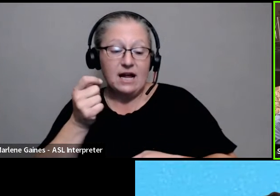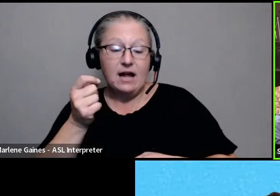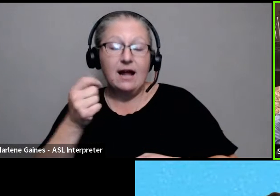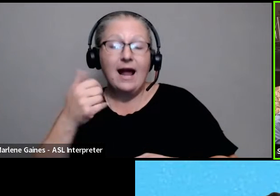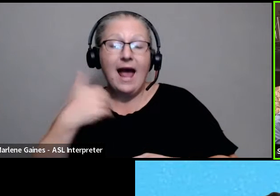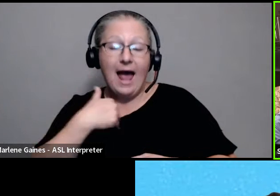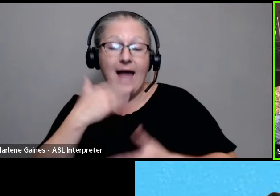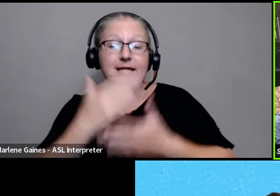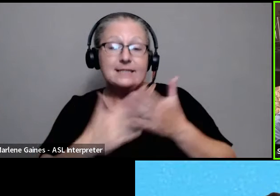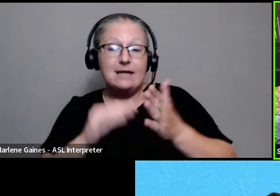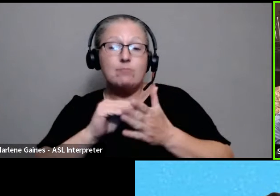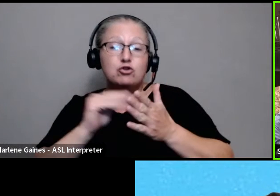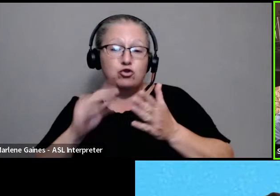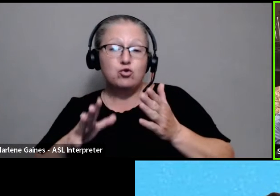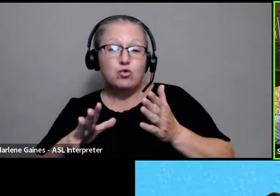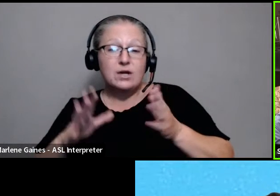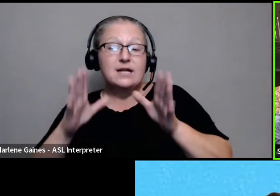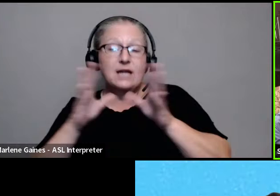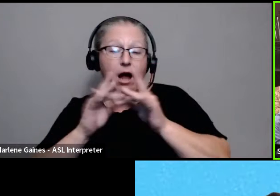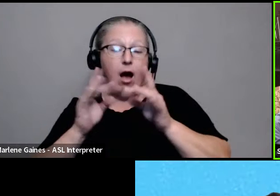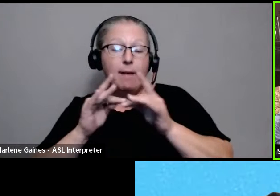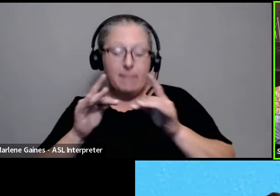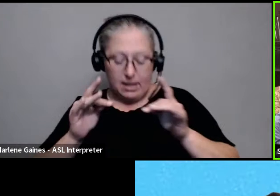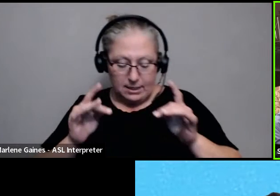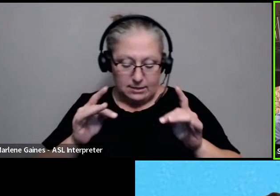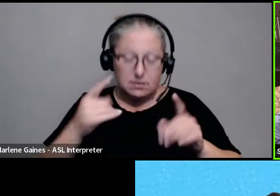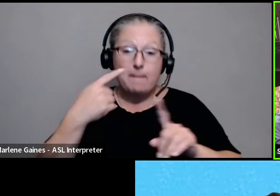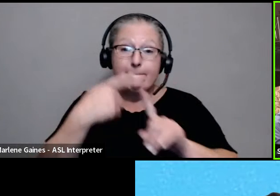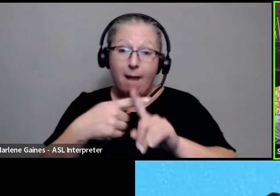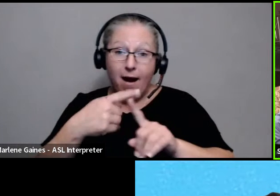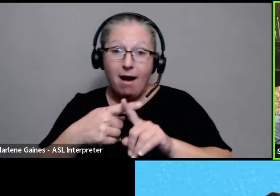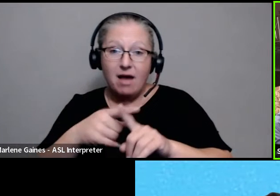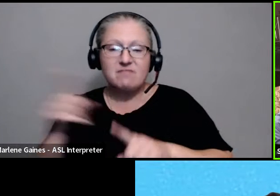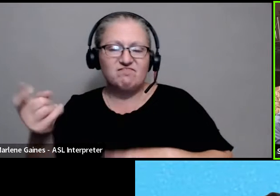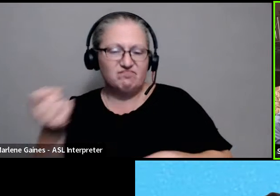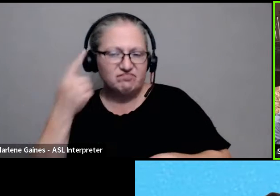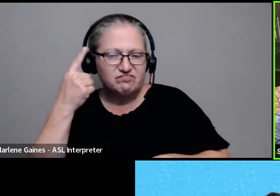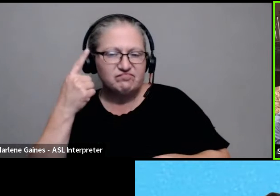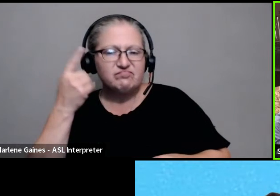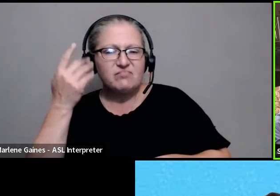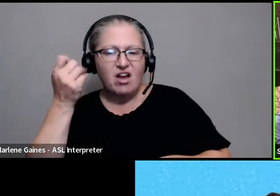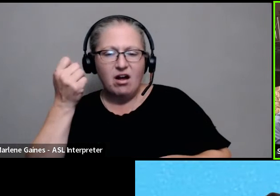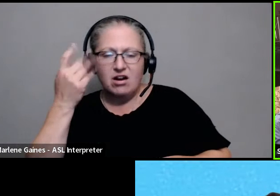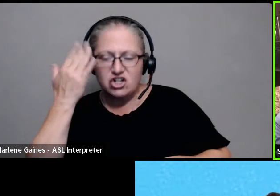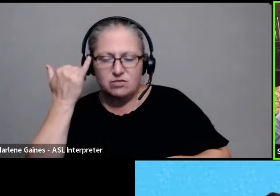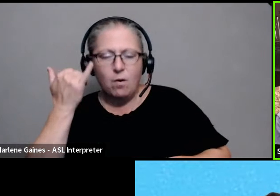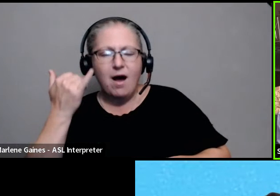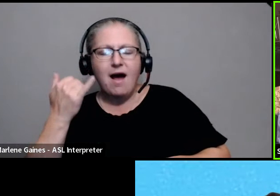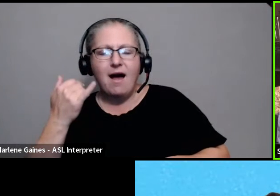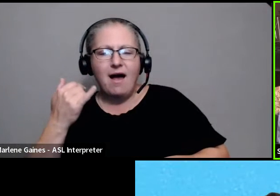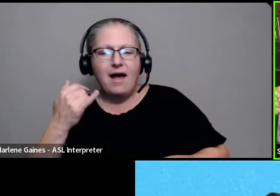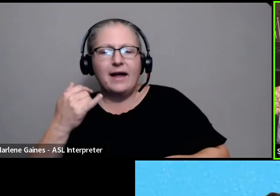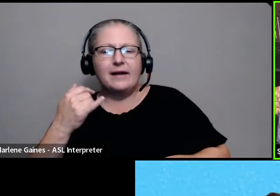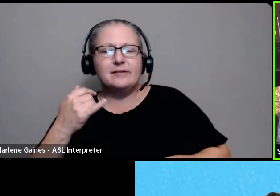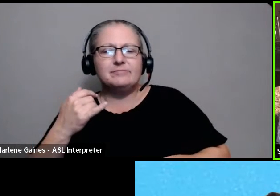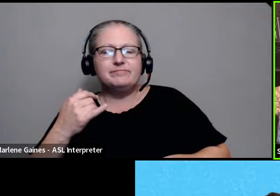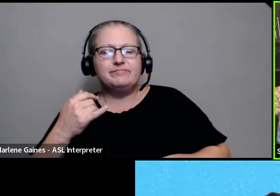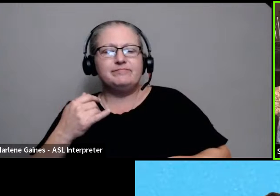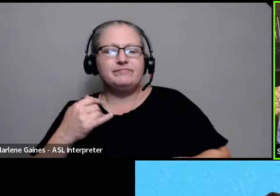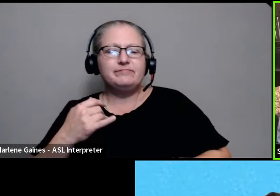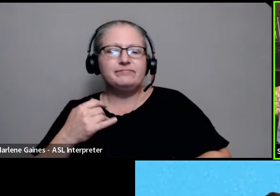some student, comments that were positive, that they understood the reason and that they